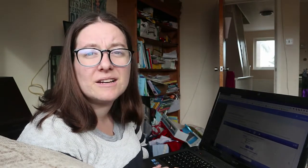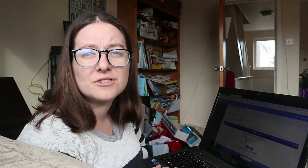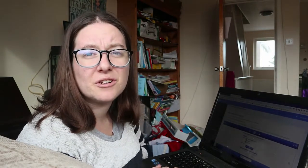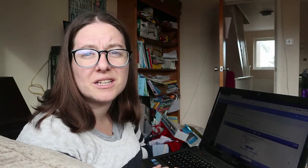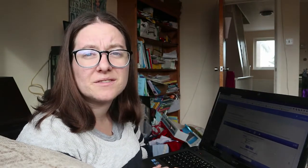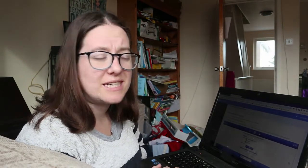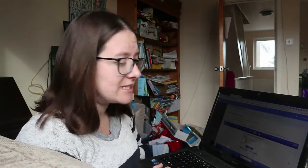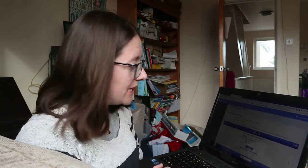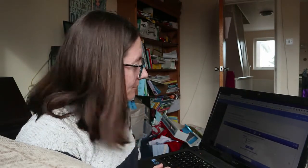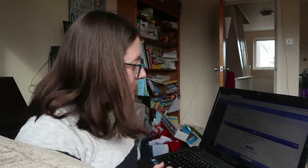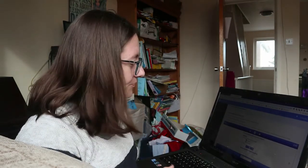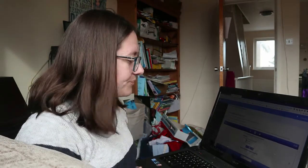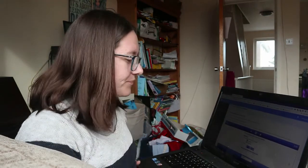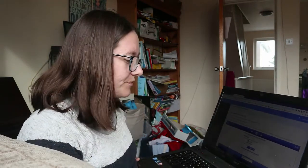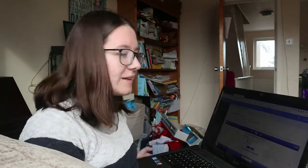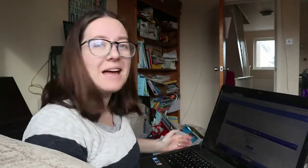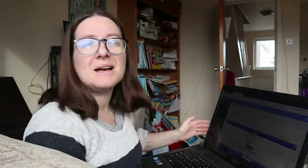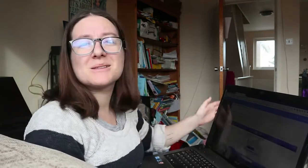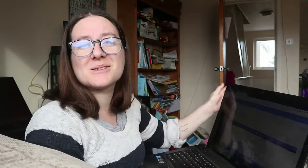I haven't drunk enough tea today.